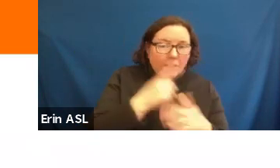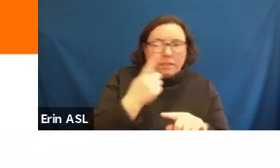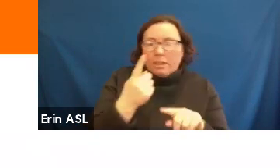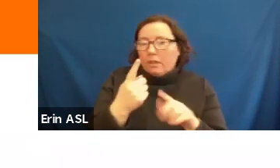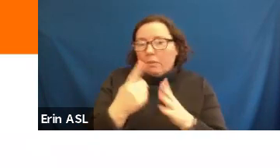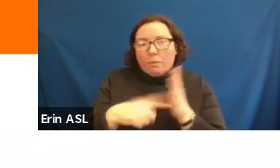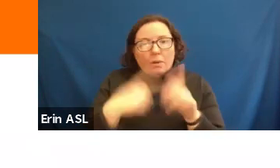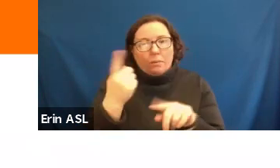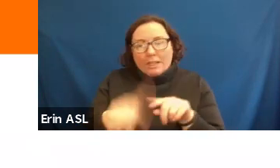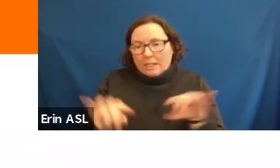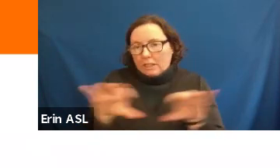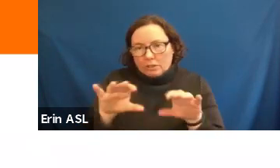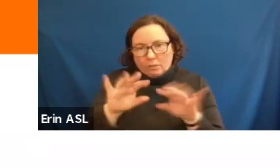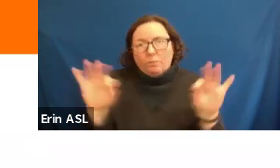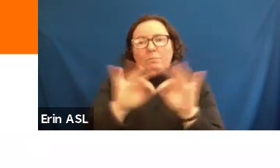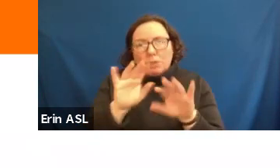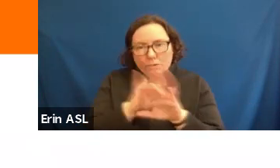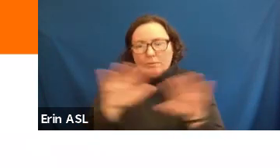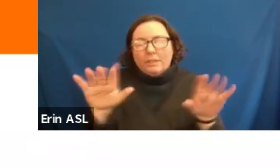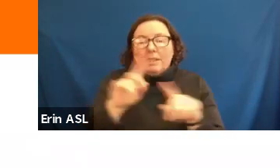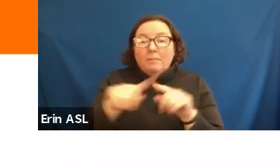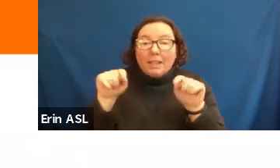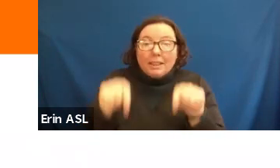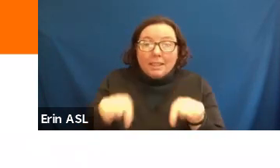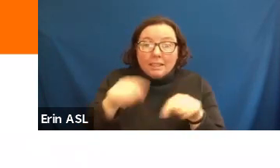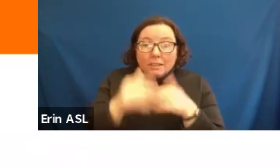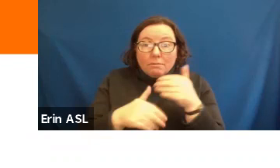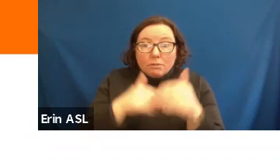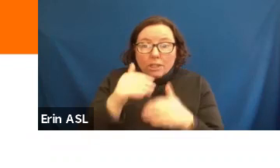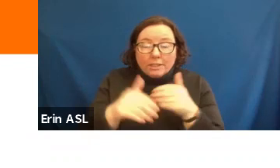But this process